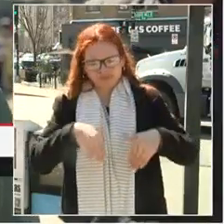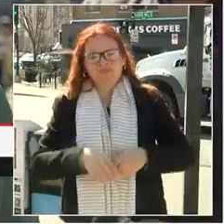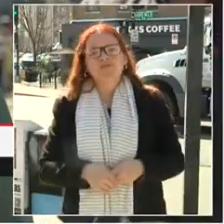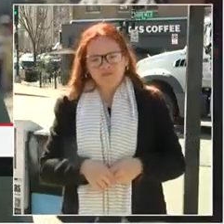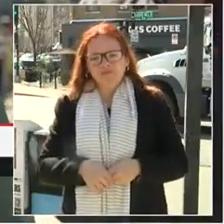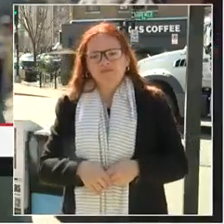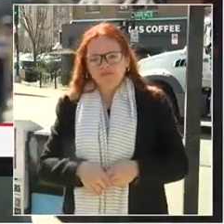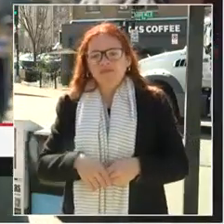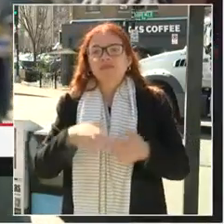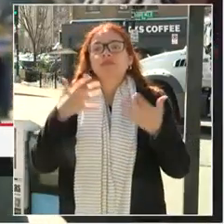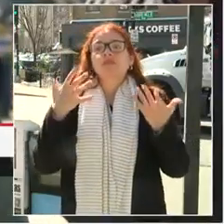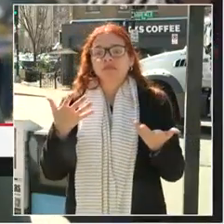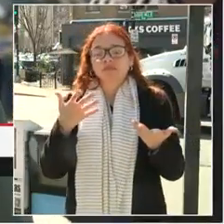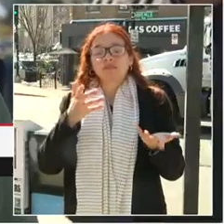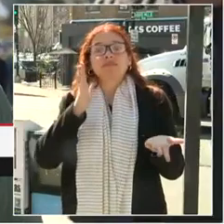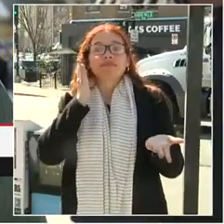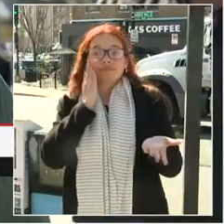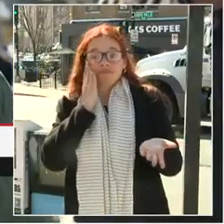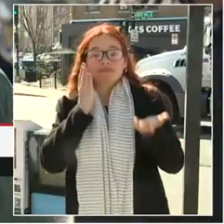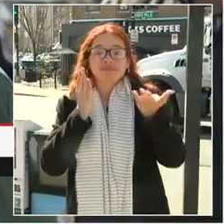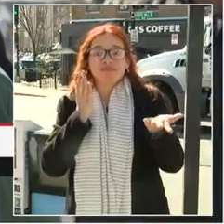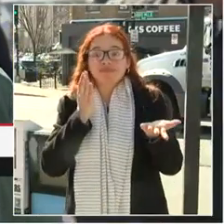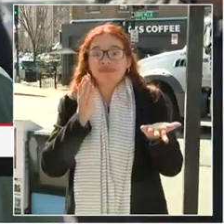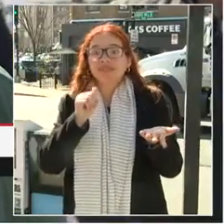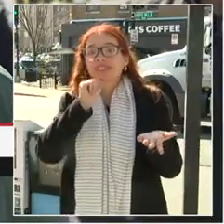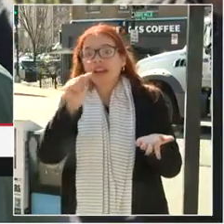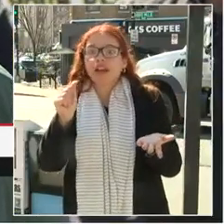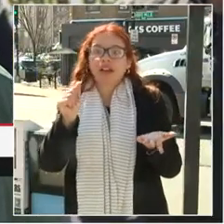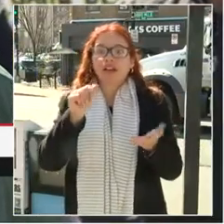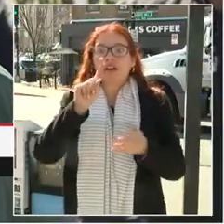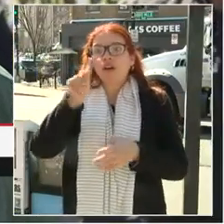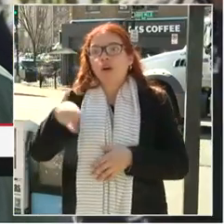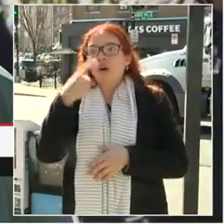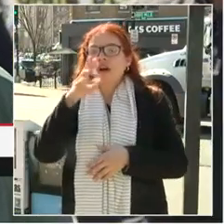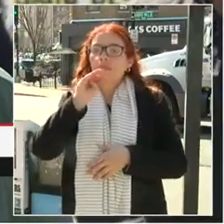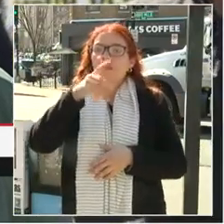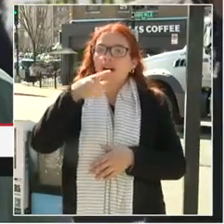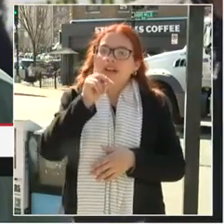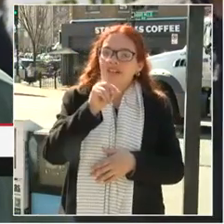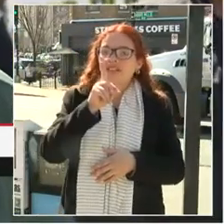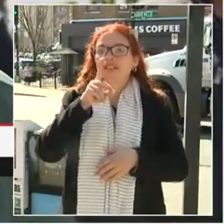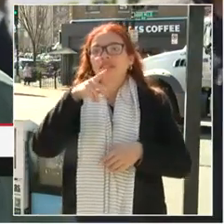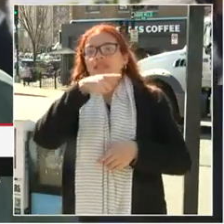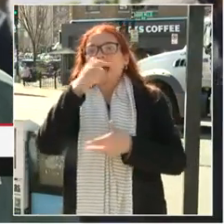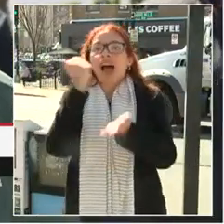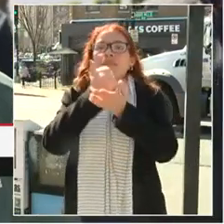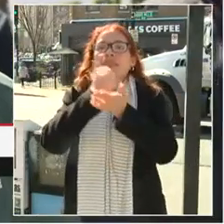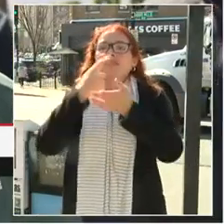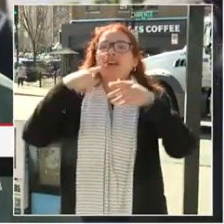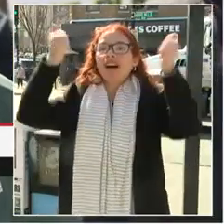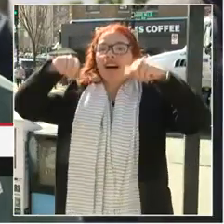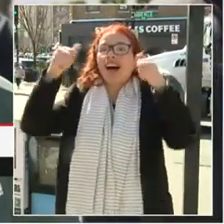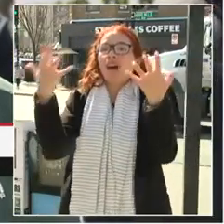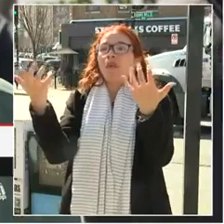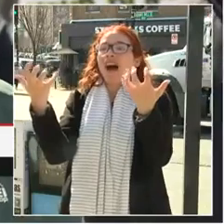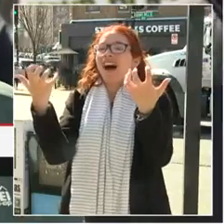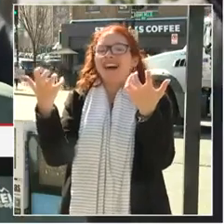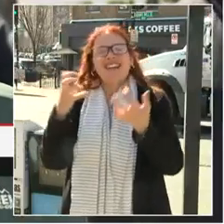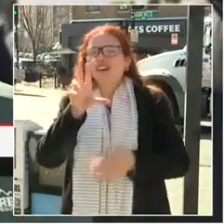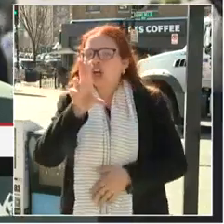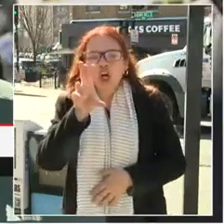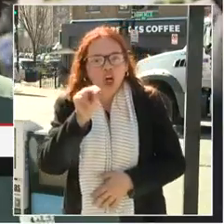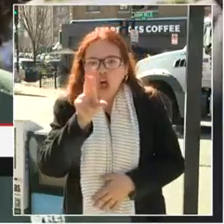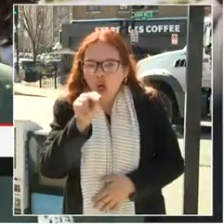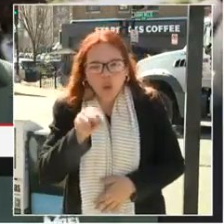also know that it's not just about MPD putting out a help wanted poster, is it? We have to ensure that we